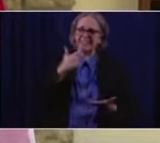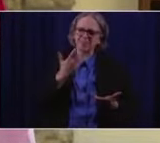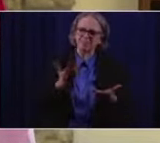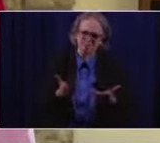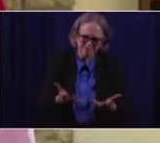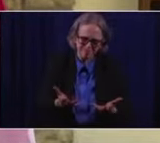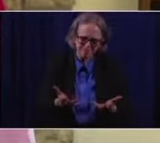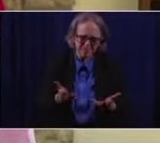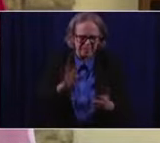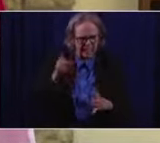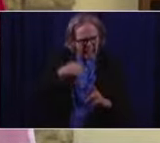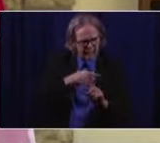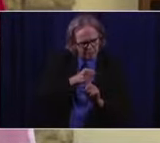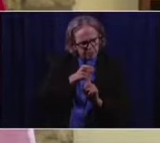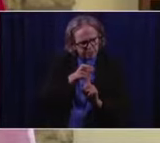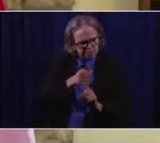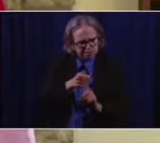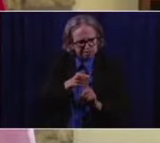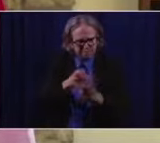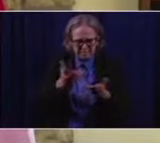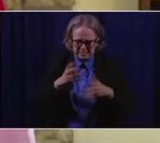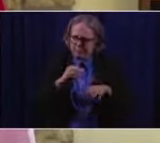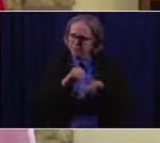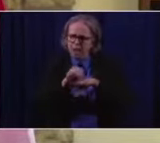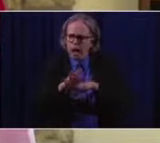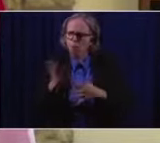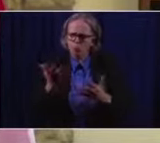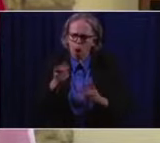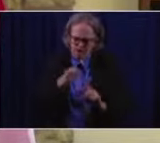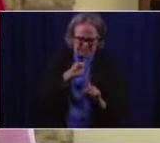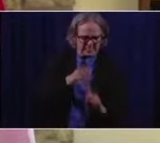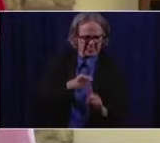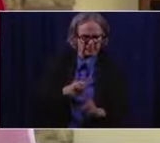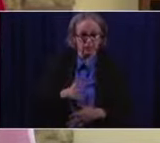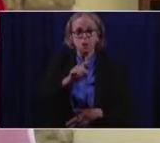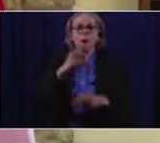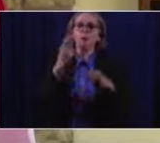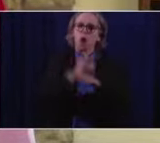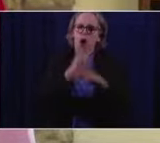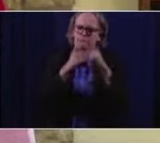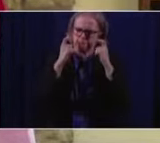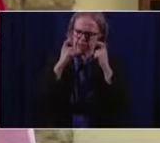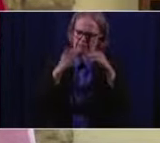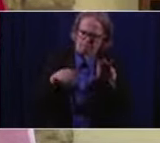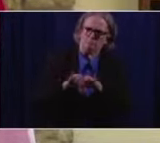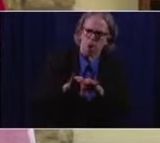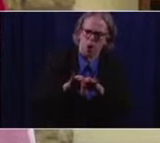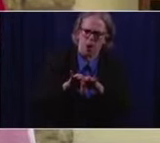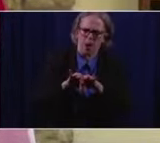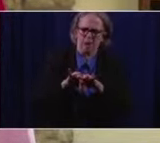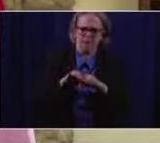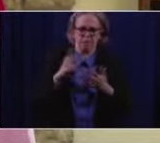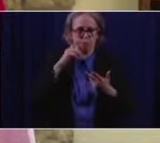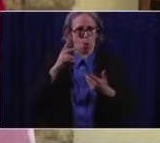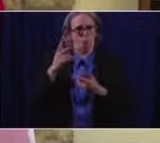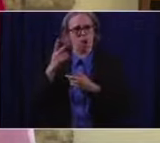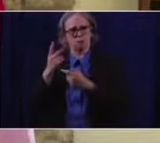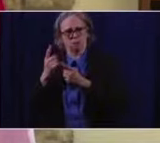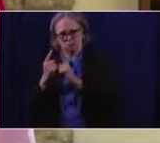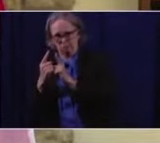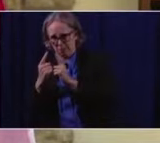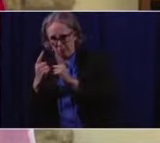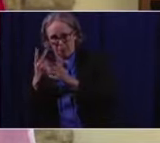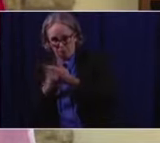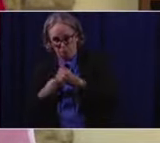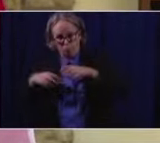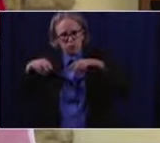that while masks are important, even though both parties are wearing masks, if they're within 6 feet of each other and they're together more than 15